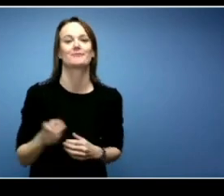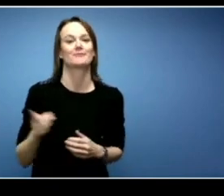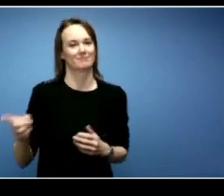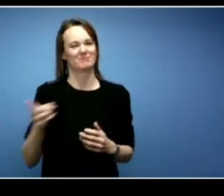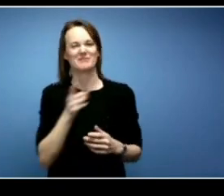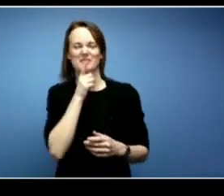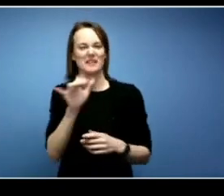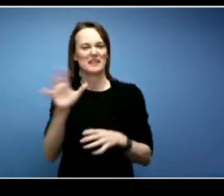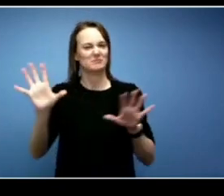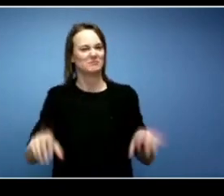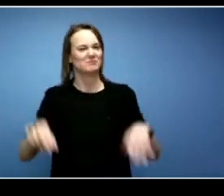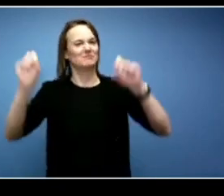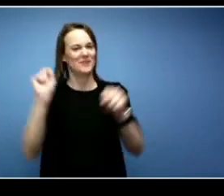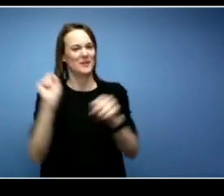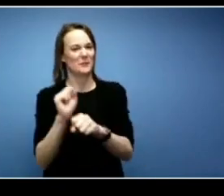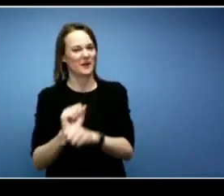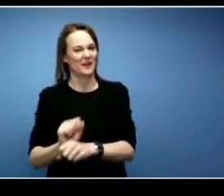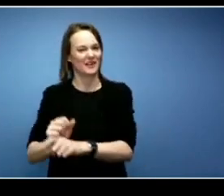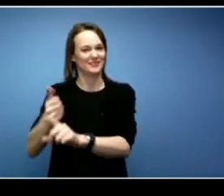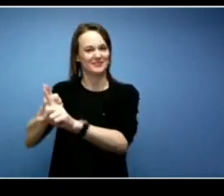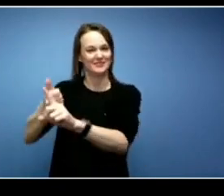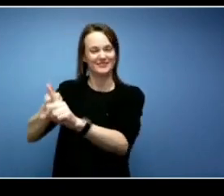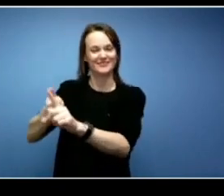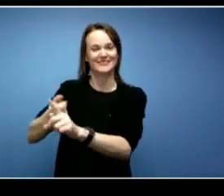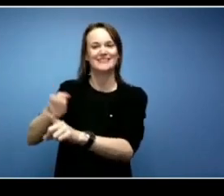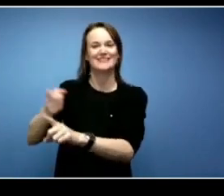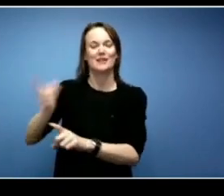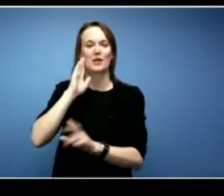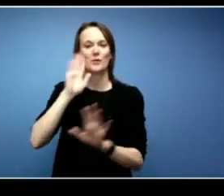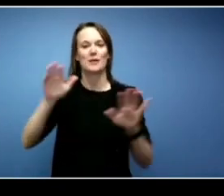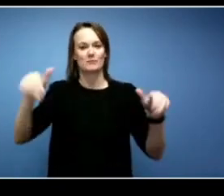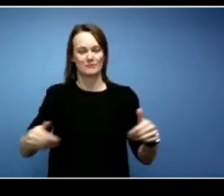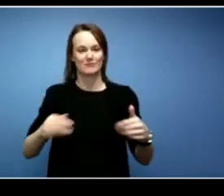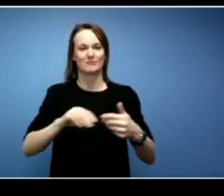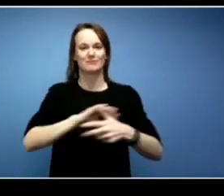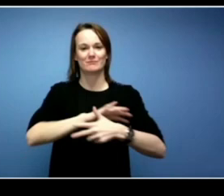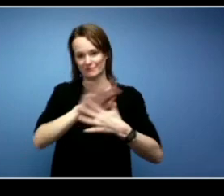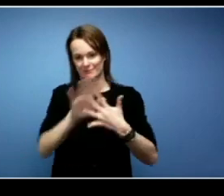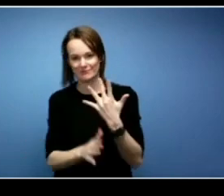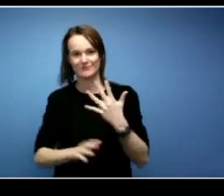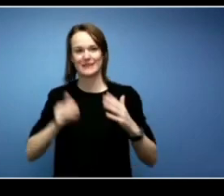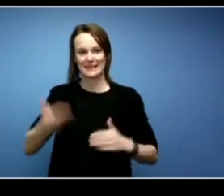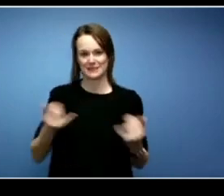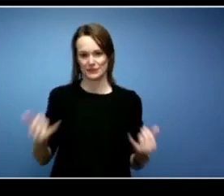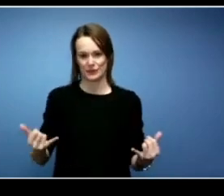happen today, to introduce you to our wonderful guests, Janelle, Martina, and Kemi. Thank you.